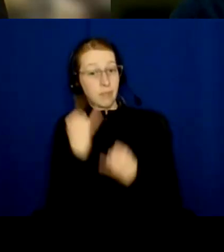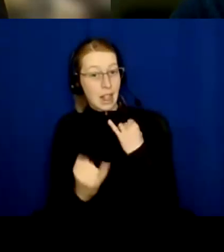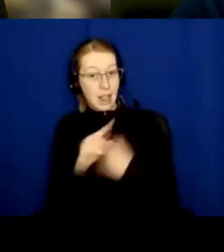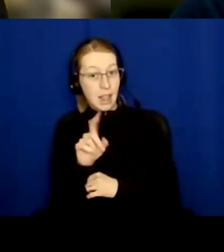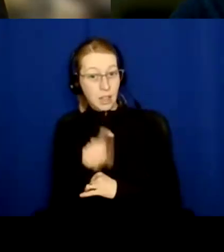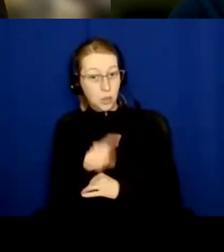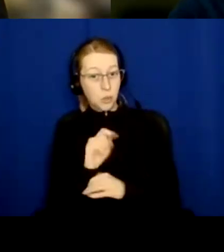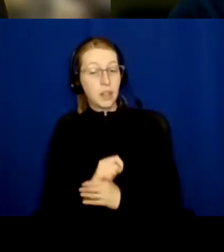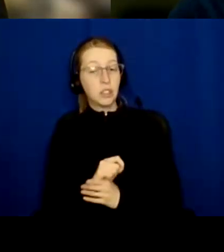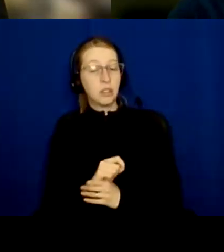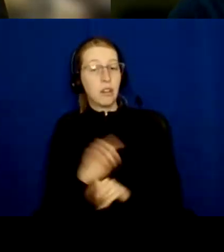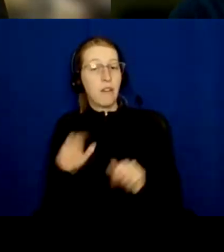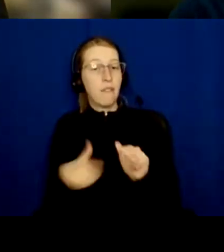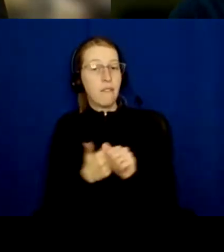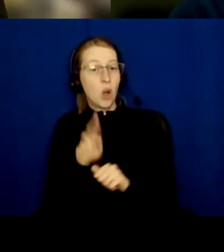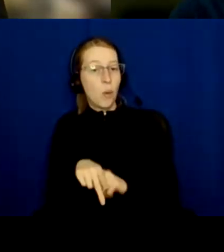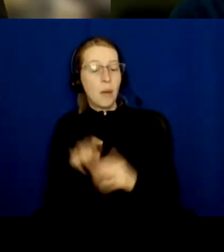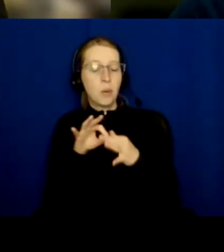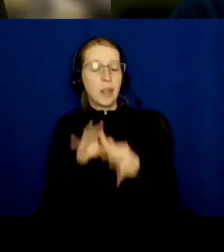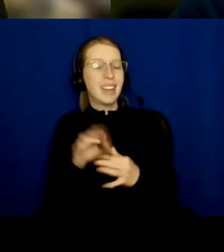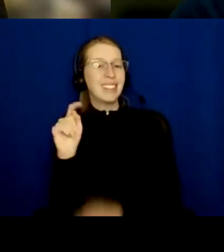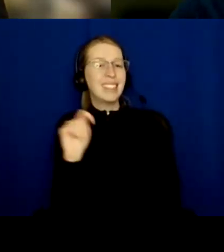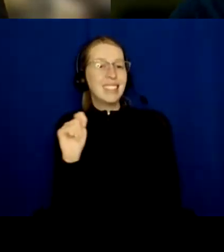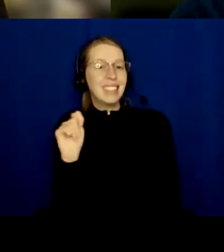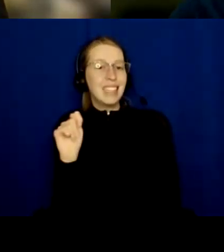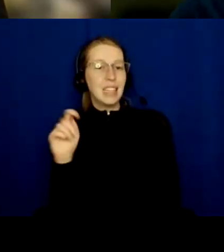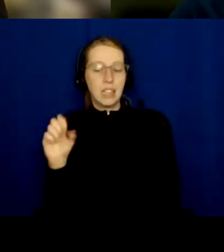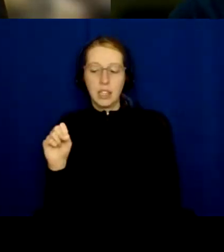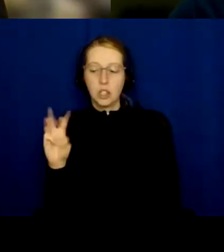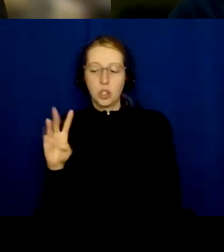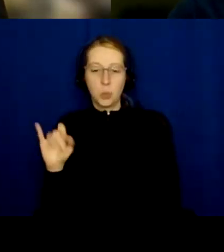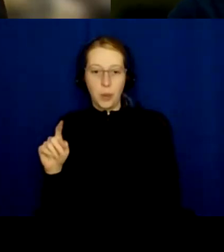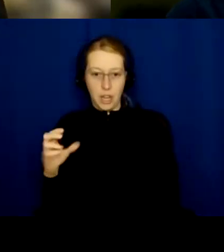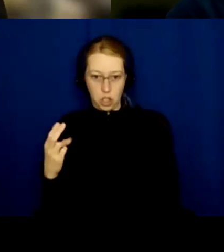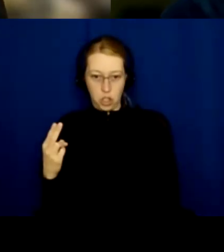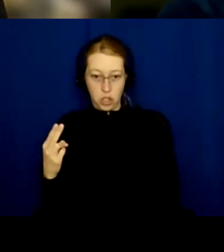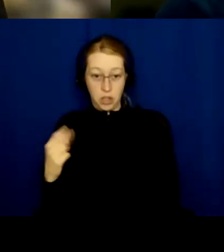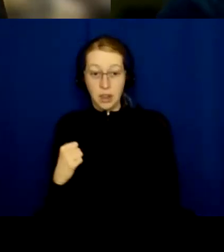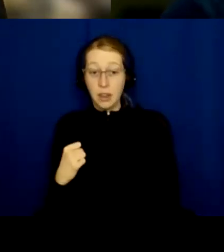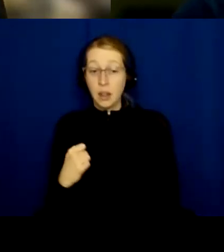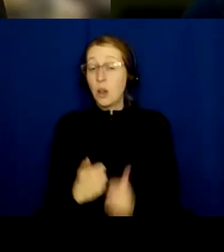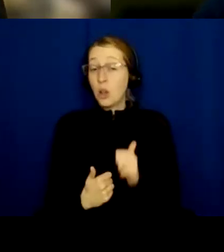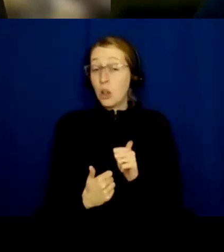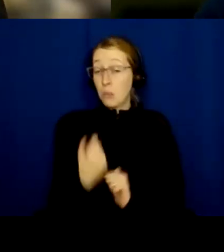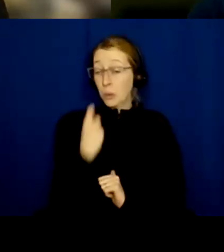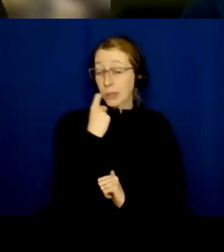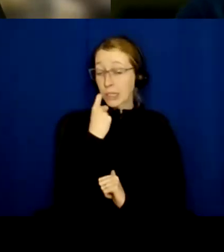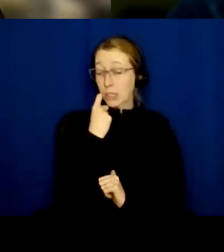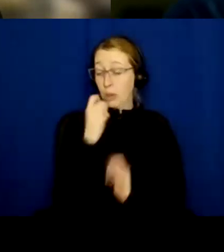have is to follow up about T-switches. Do the latest models from the 3 CI